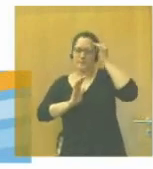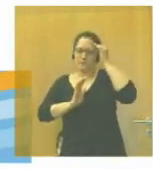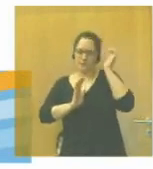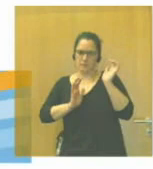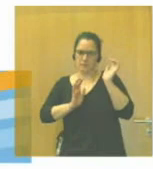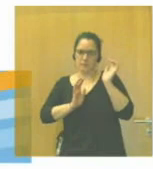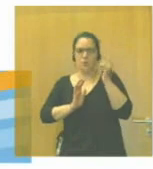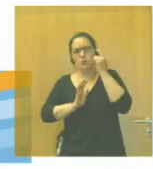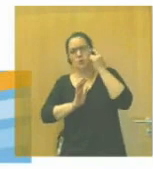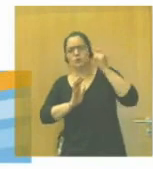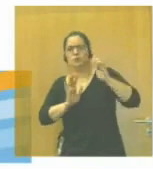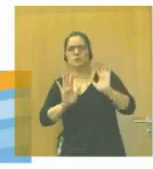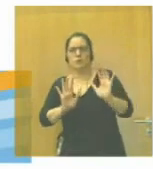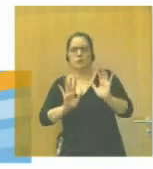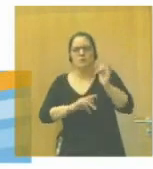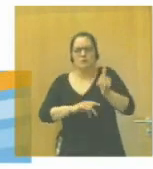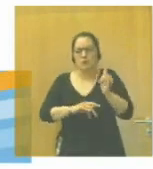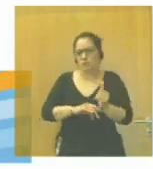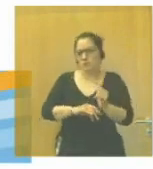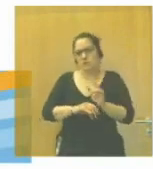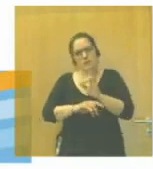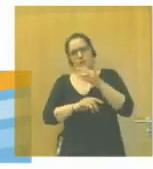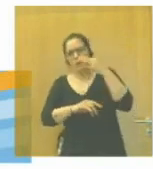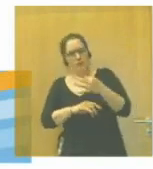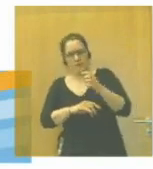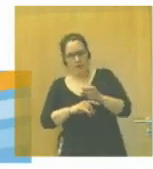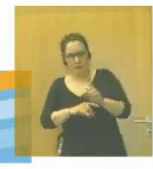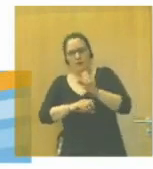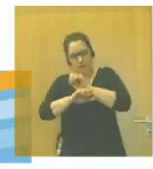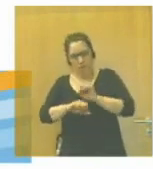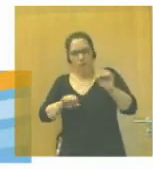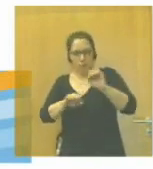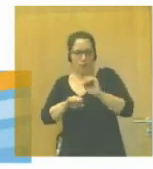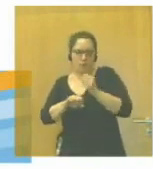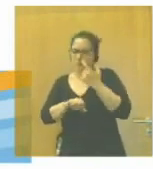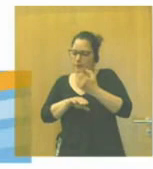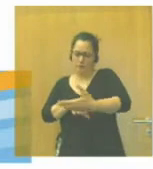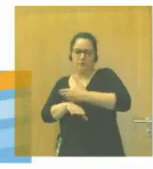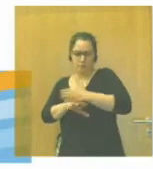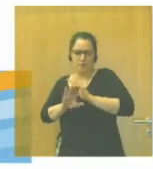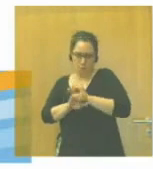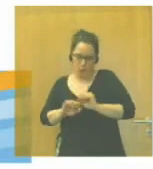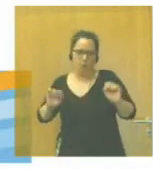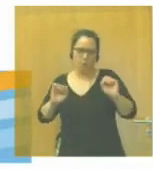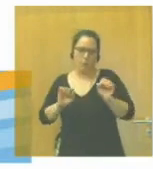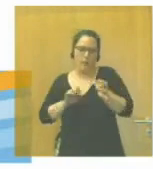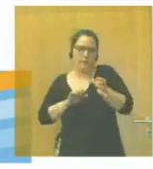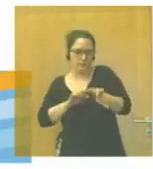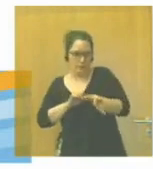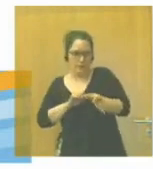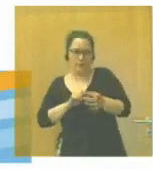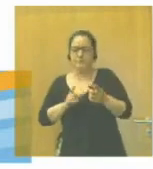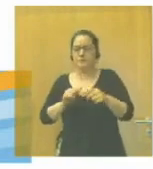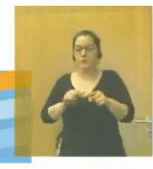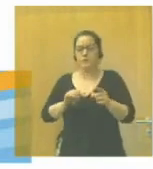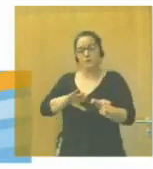that we can do. They also produced this document, Preventing Suicide, a Community Engagement Toolkit. And that's a step-by-step toolkit